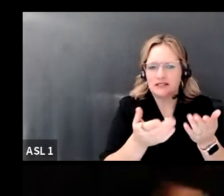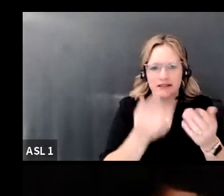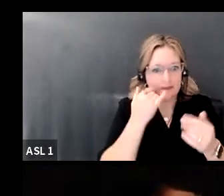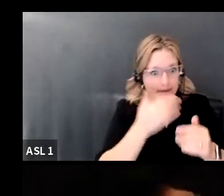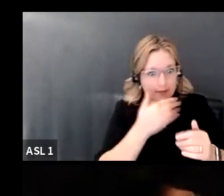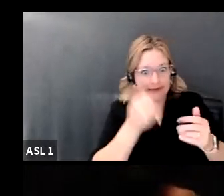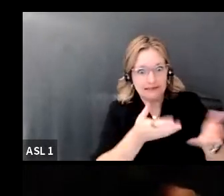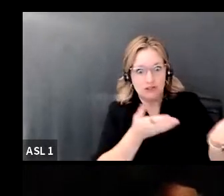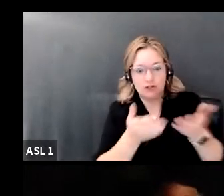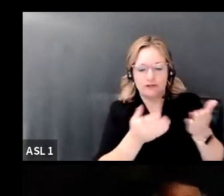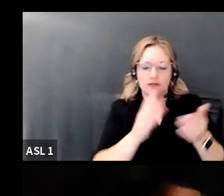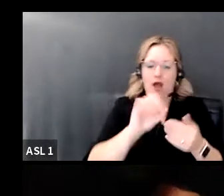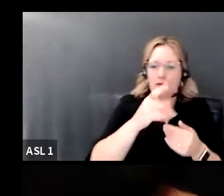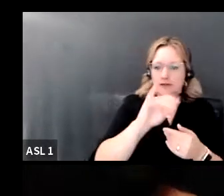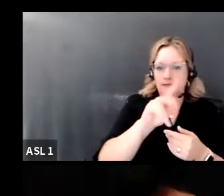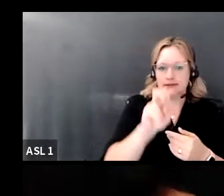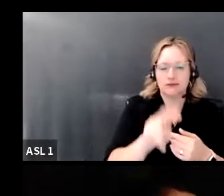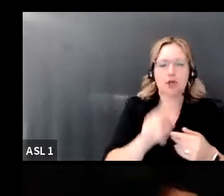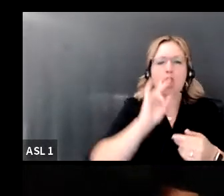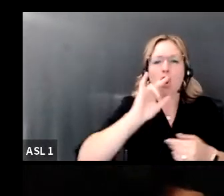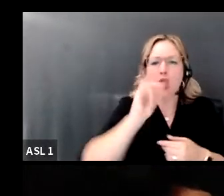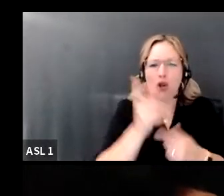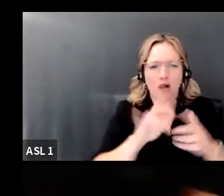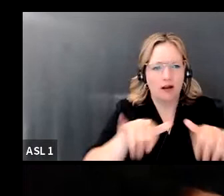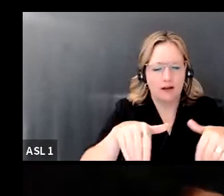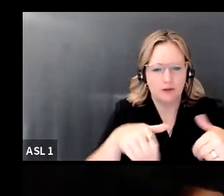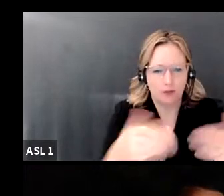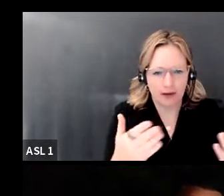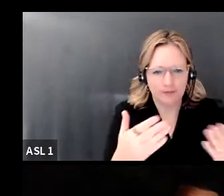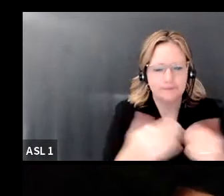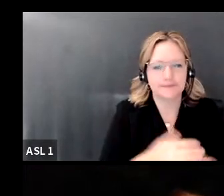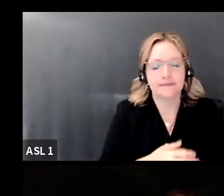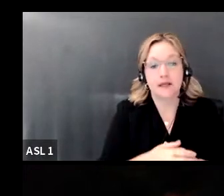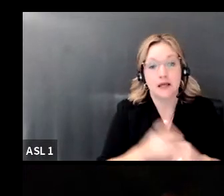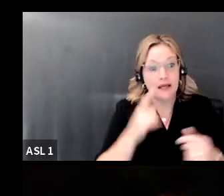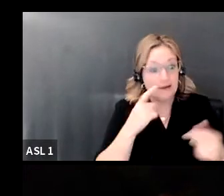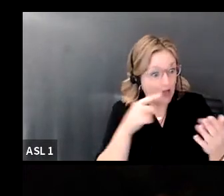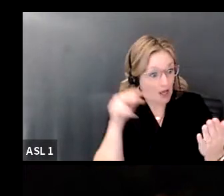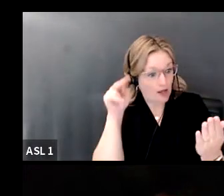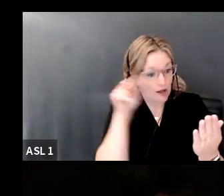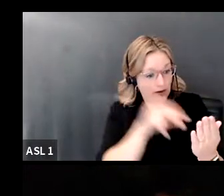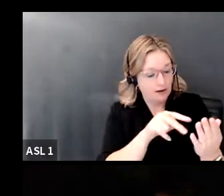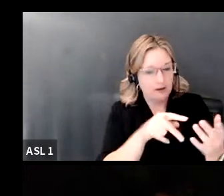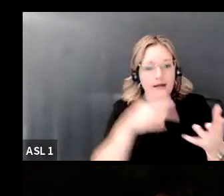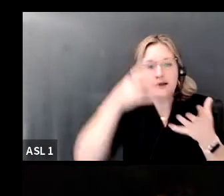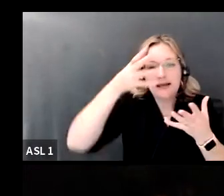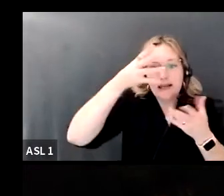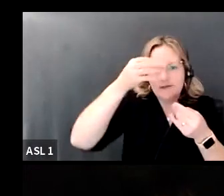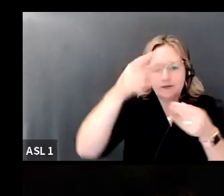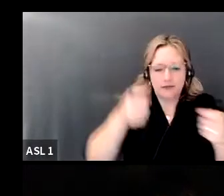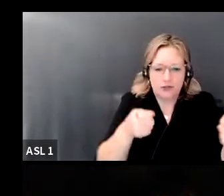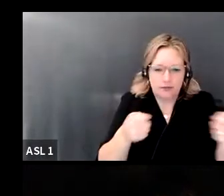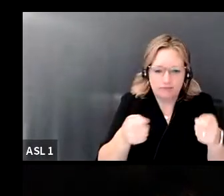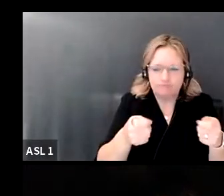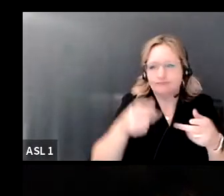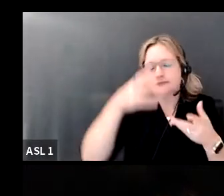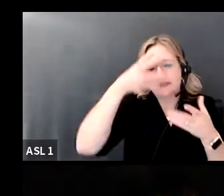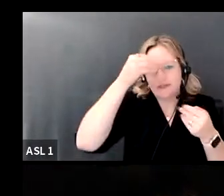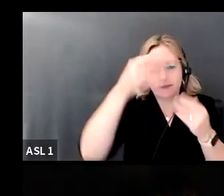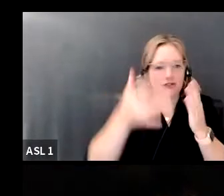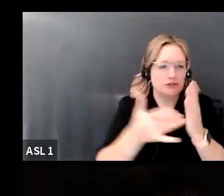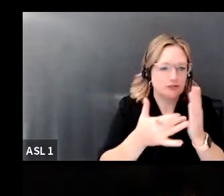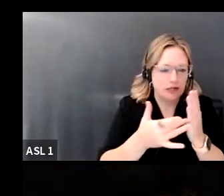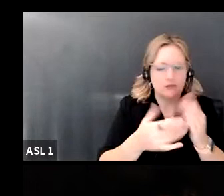in the um description it says the application of this information management uh information technology data